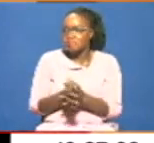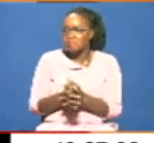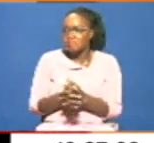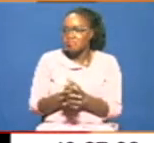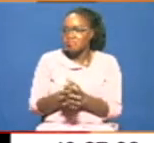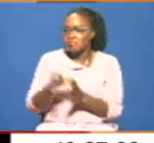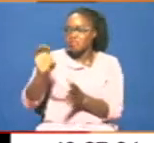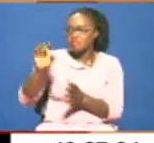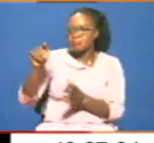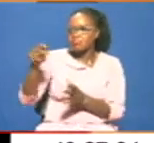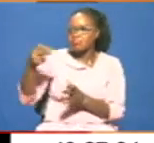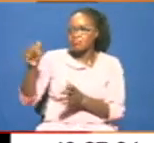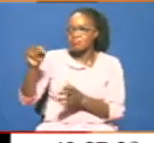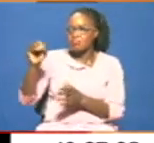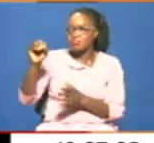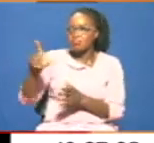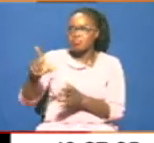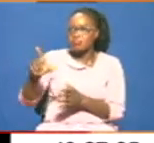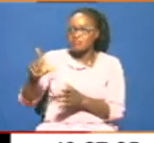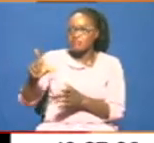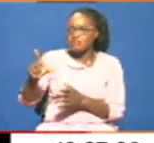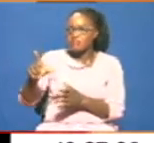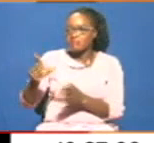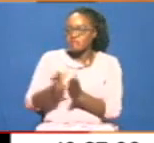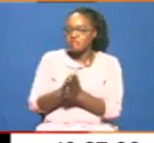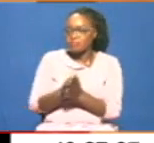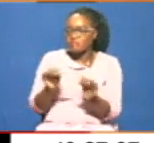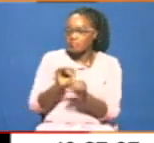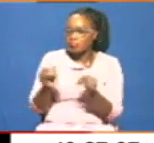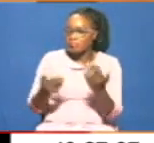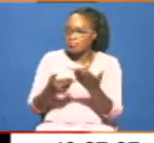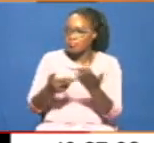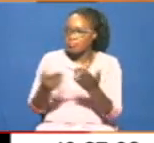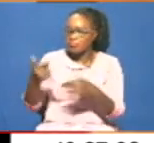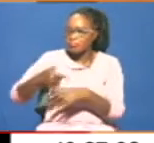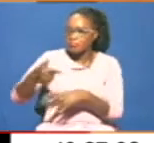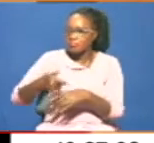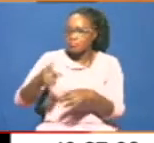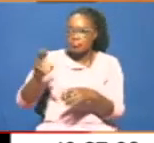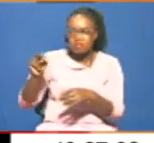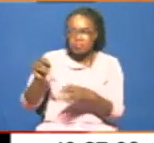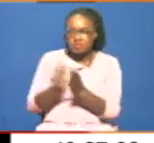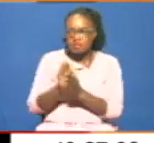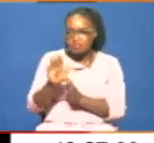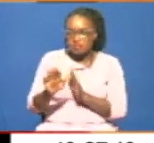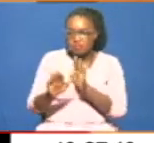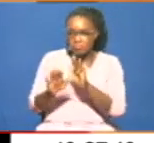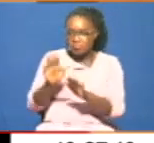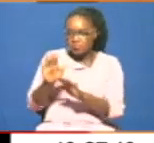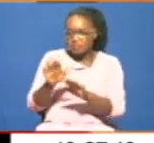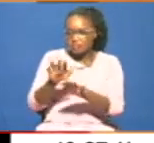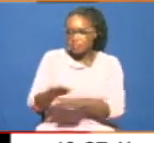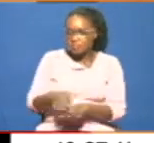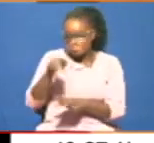ethanol-based fuels, these very clean technologies and fuels. It has to go step by step. We need government to look into it,